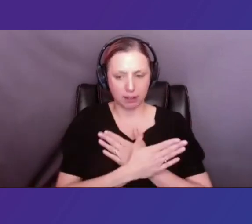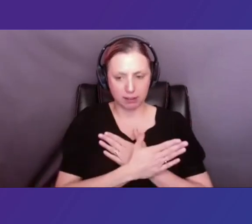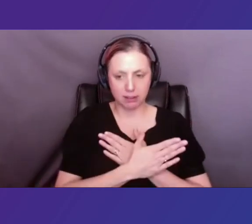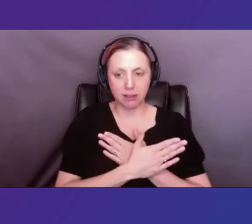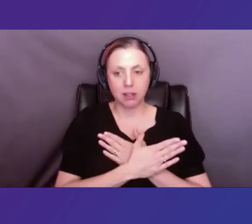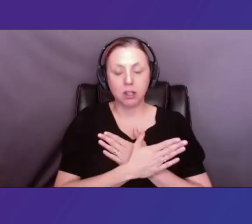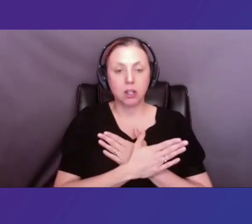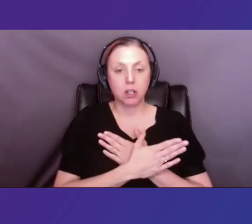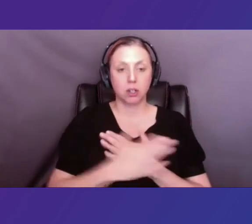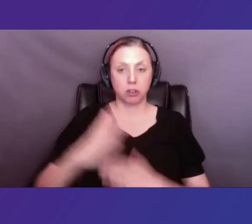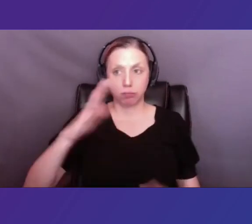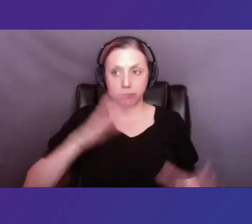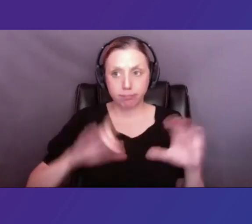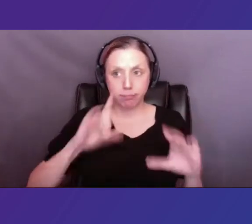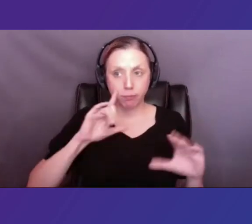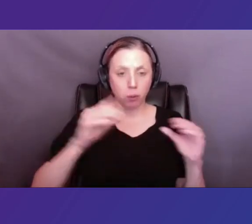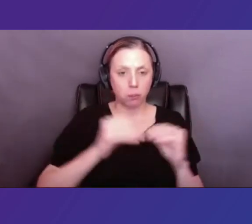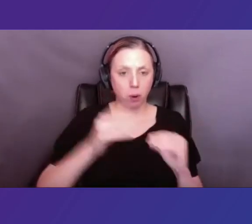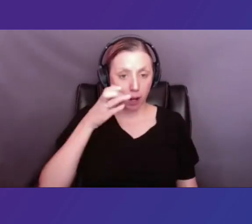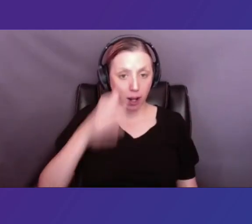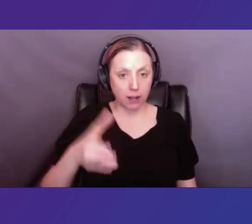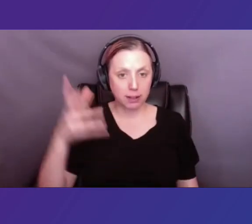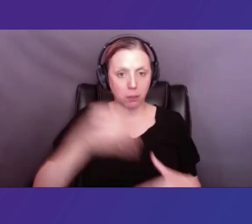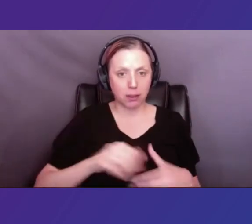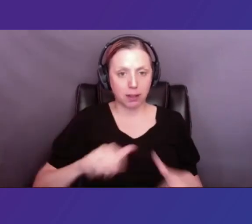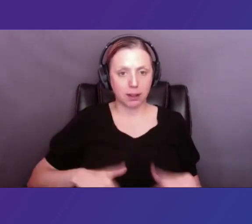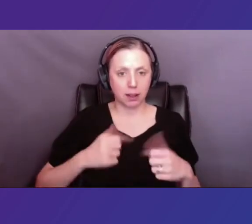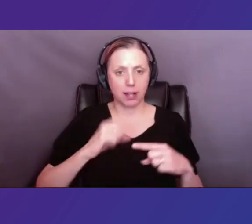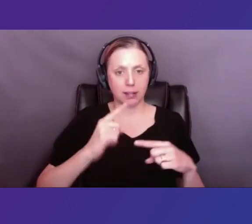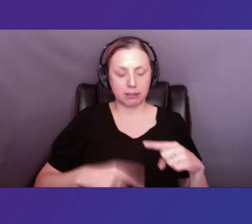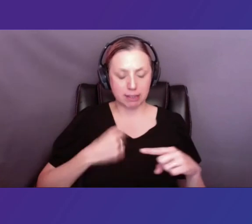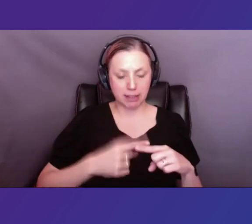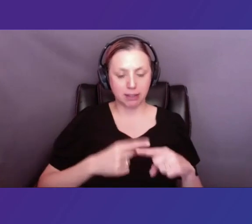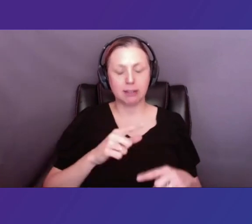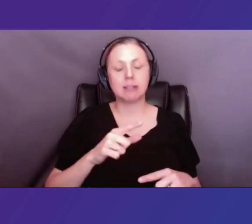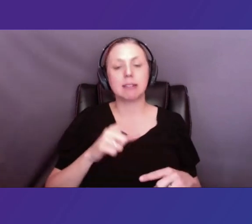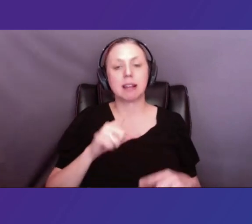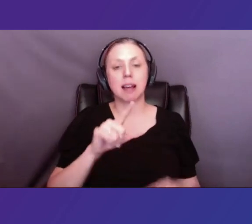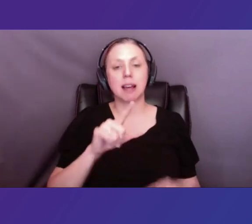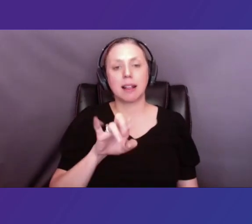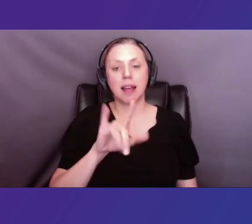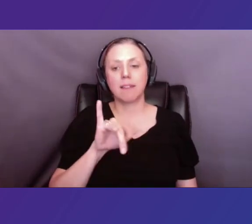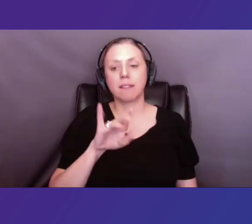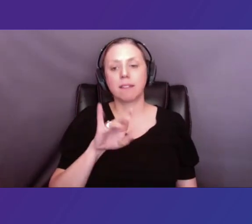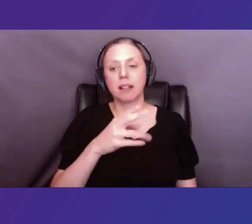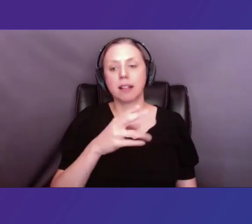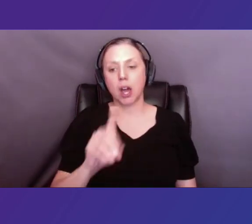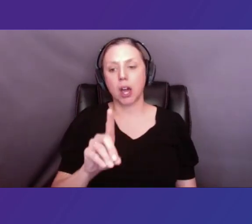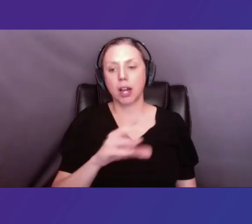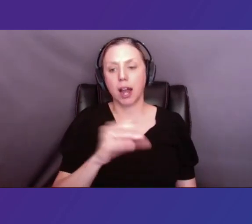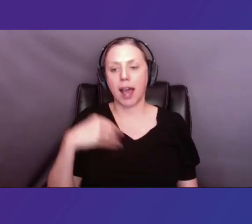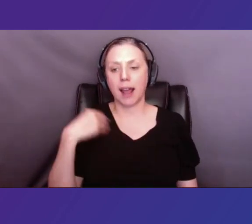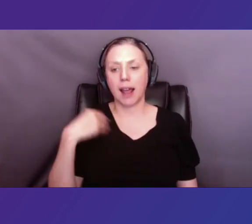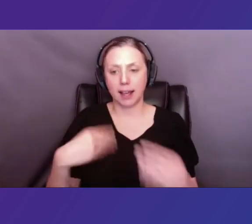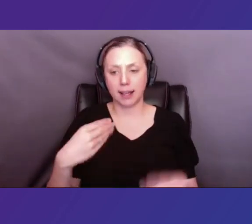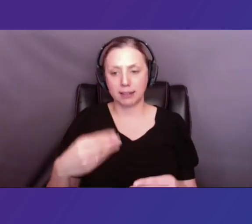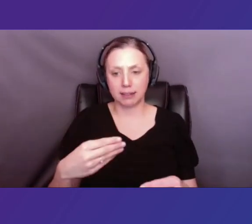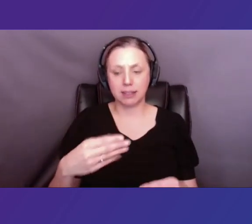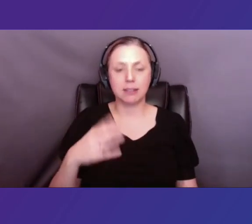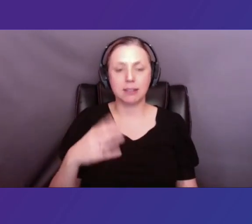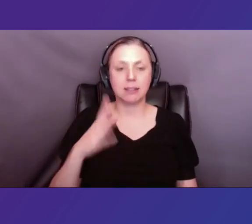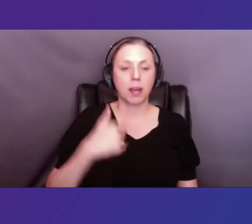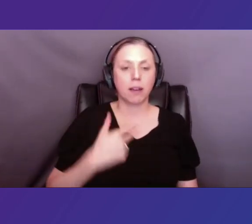more concepts within life cycles, livelihoods, and legacies, we have 3 more daytime sessions coming